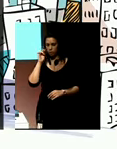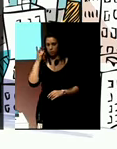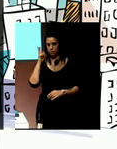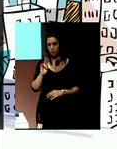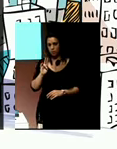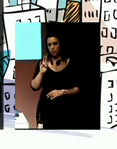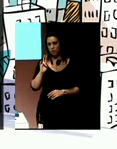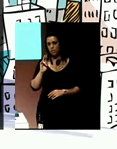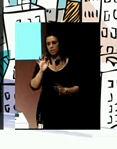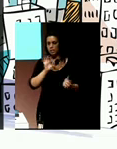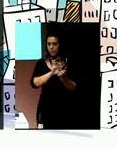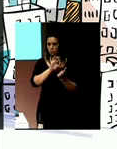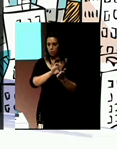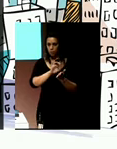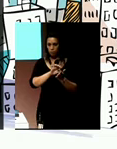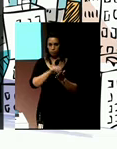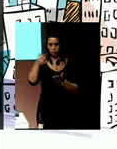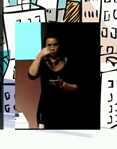apart from being a